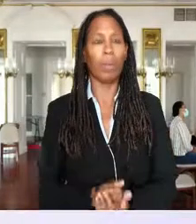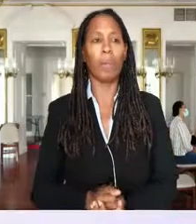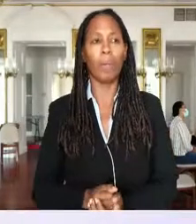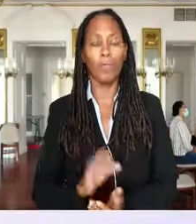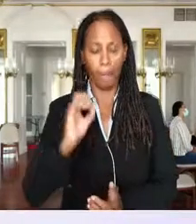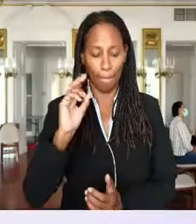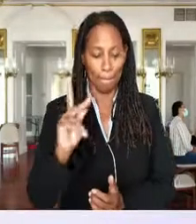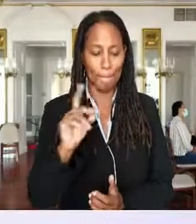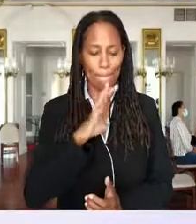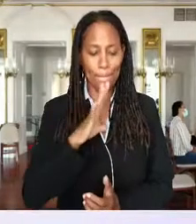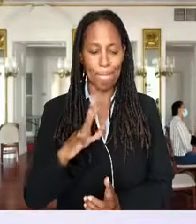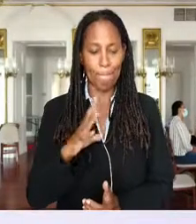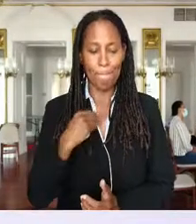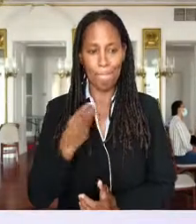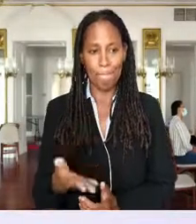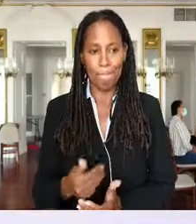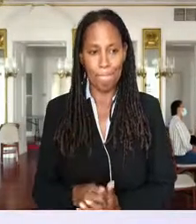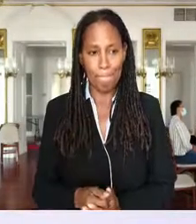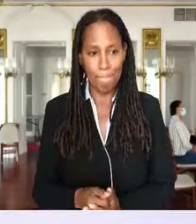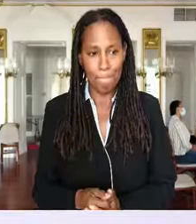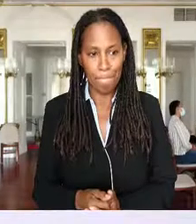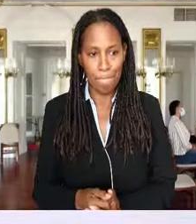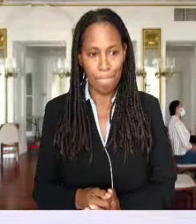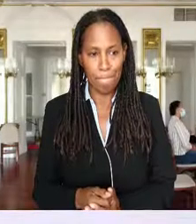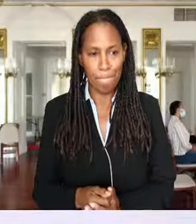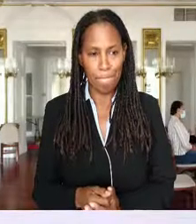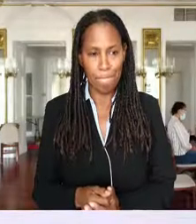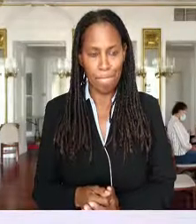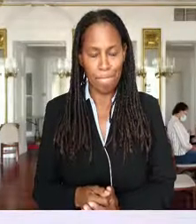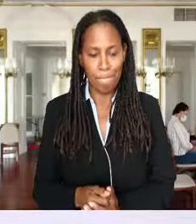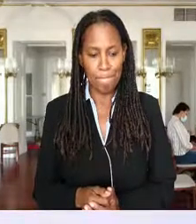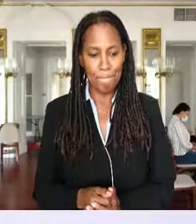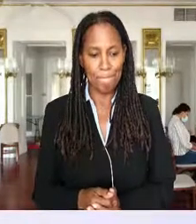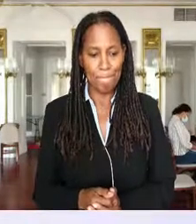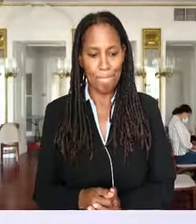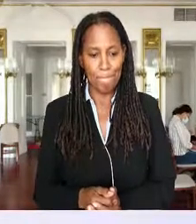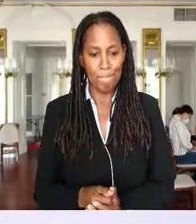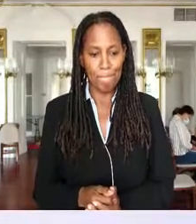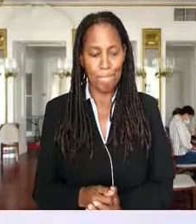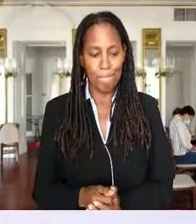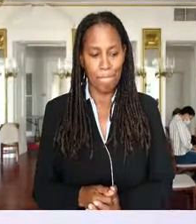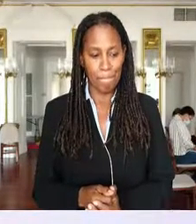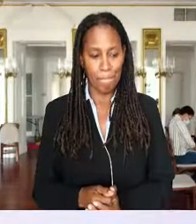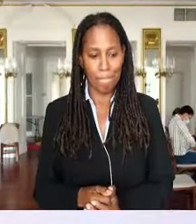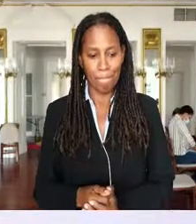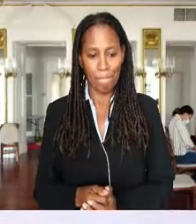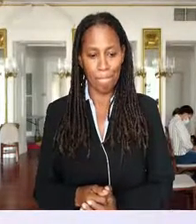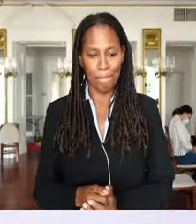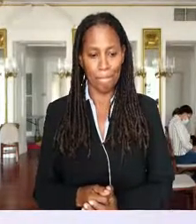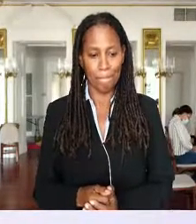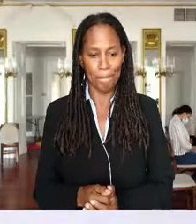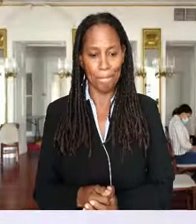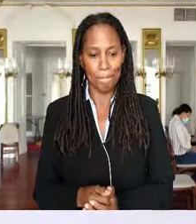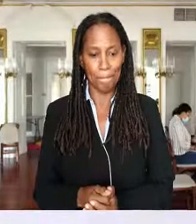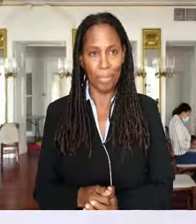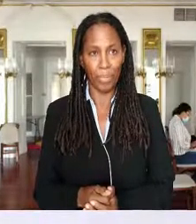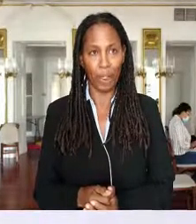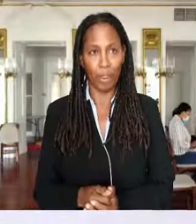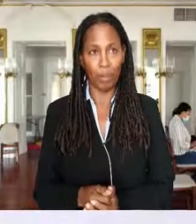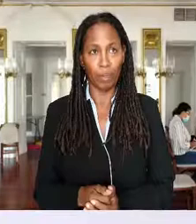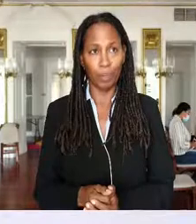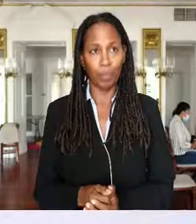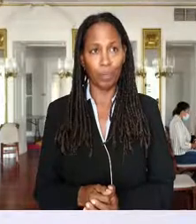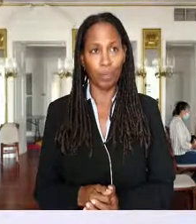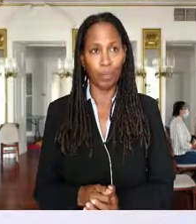Mm-hmm. Okay, no. All right. So that is something you're going to discuss, or can parents and guardians expect